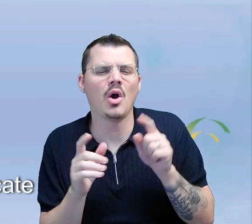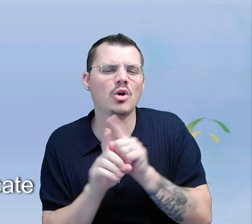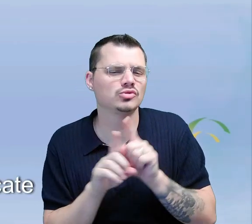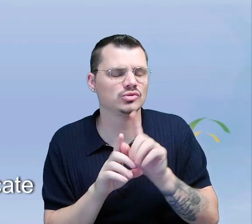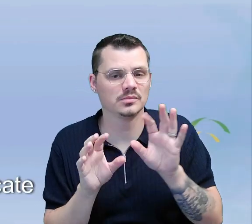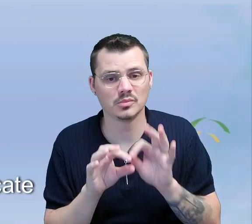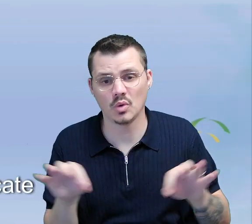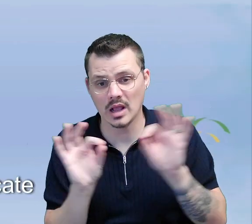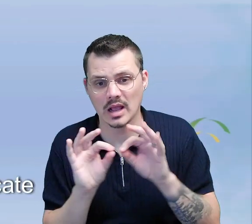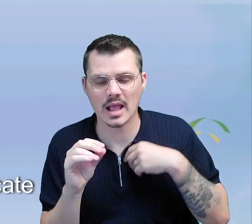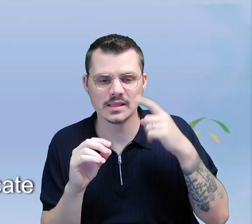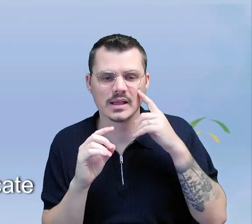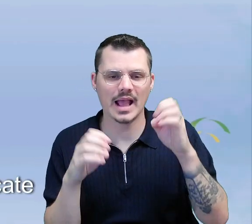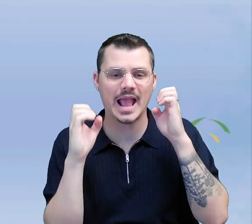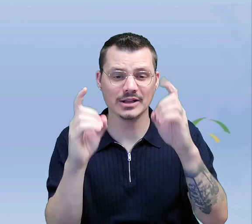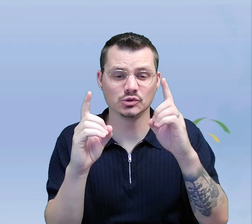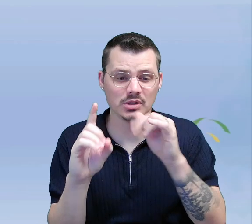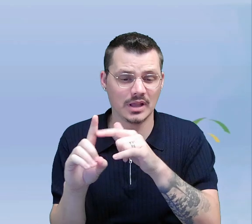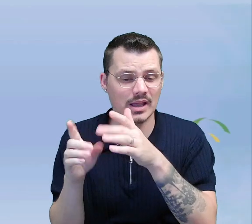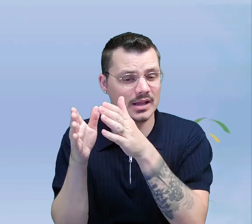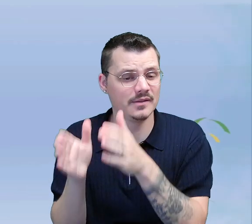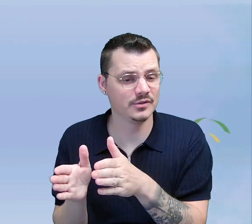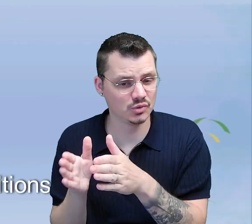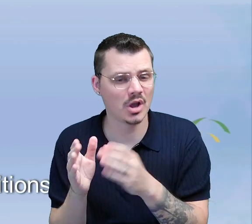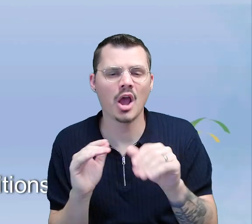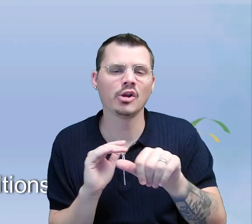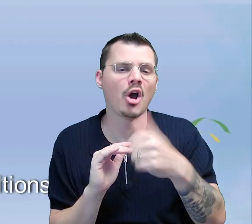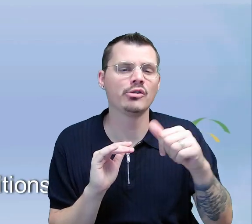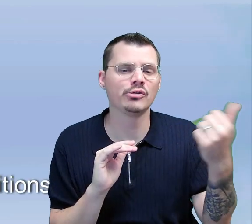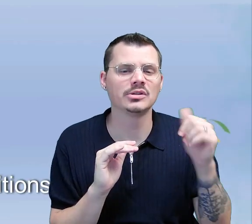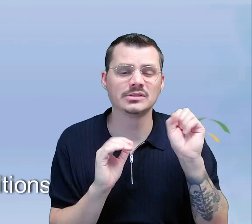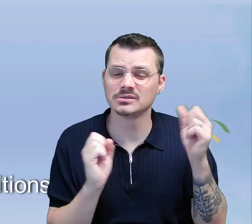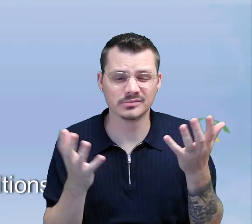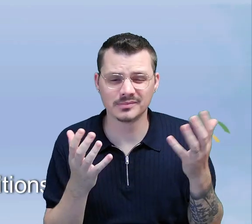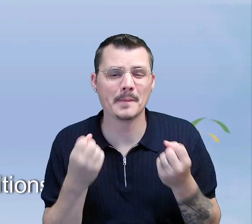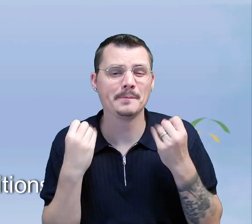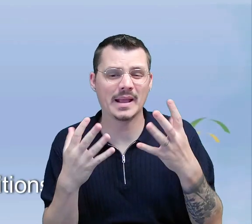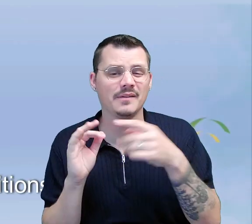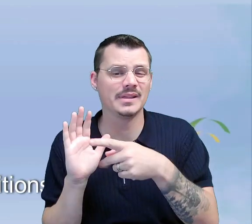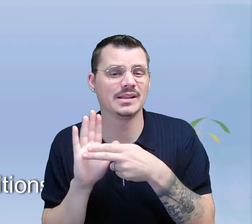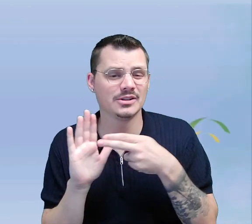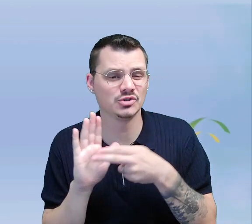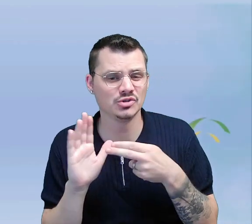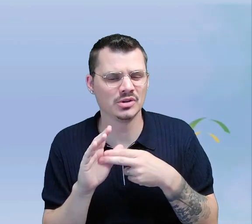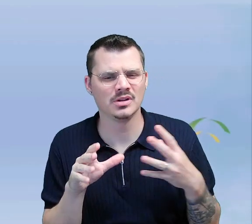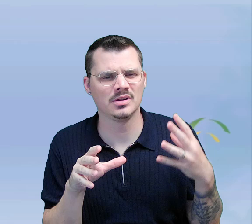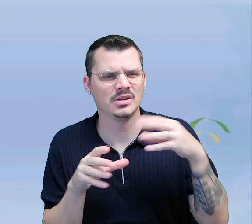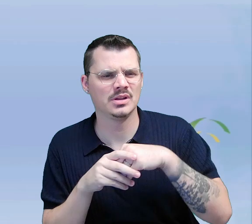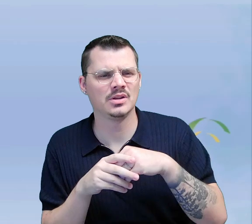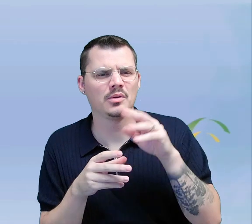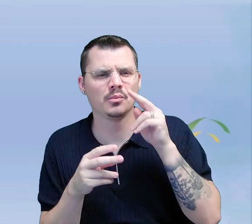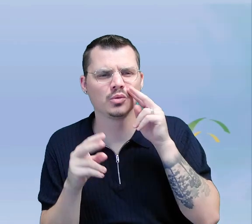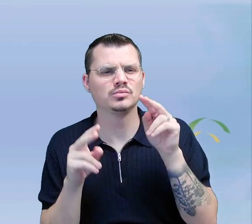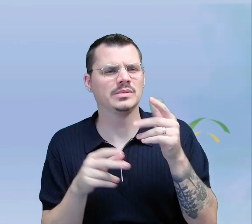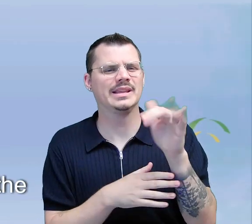Also really important, I think, to educate the individual and others is that many of these conditions contain